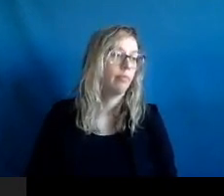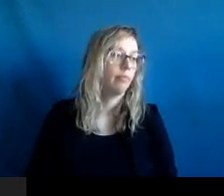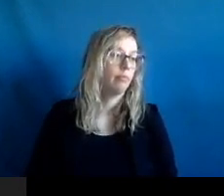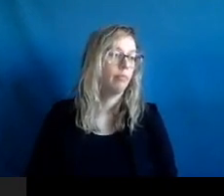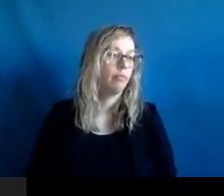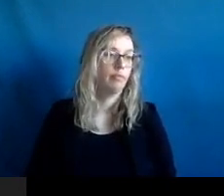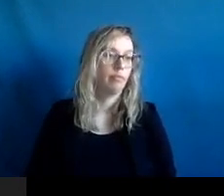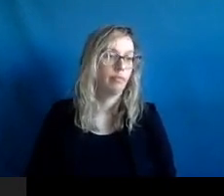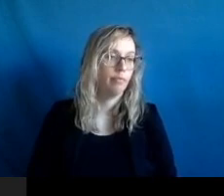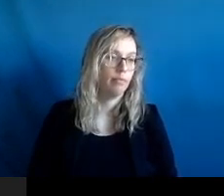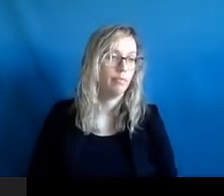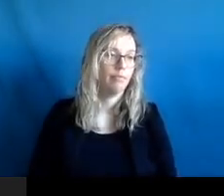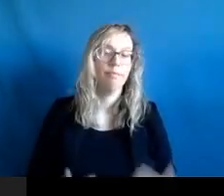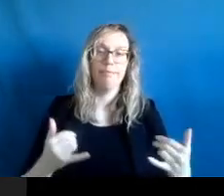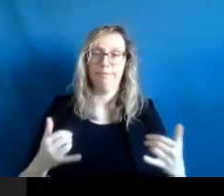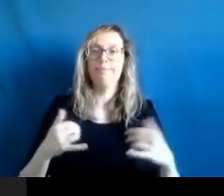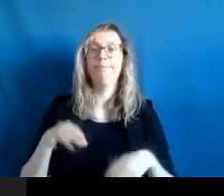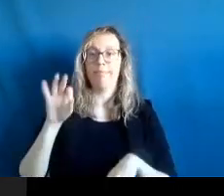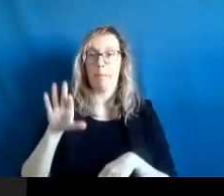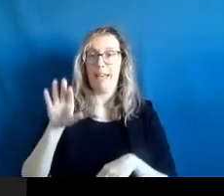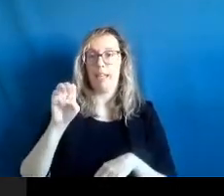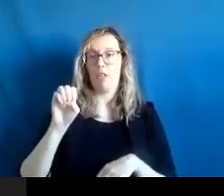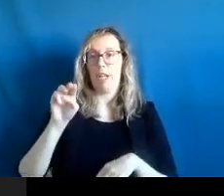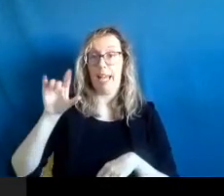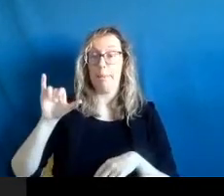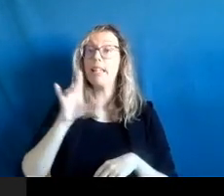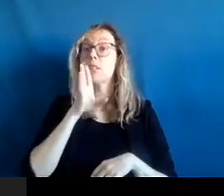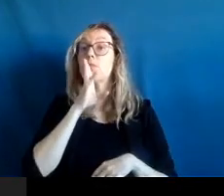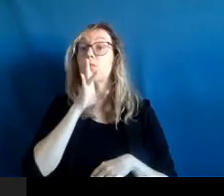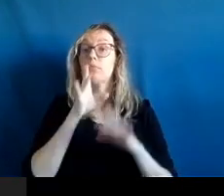Would you join me in a responsive reading from Psalm 22?